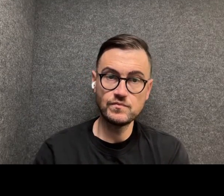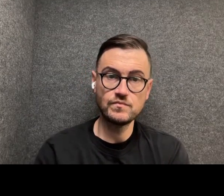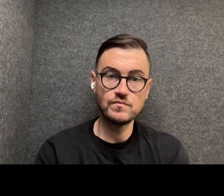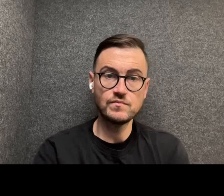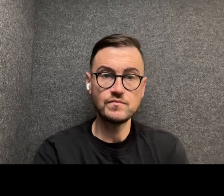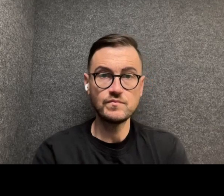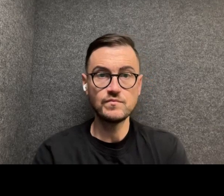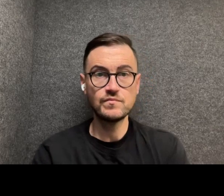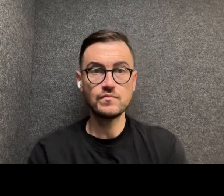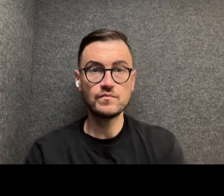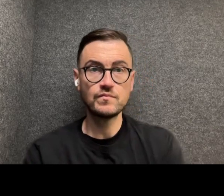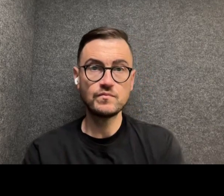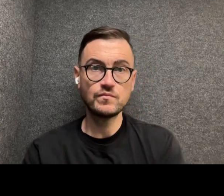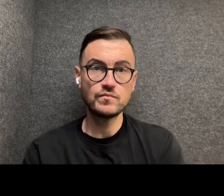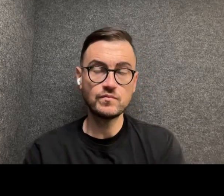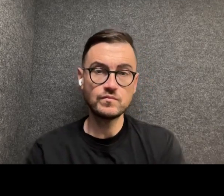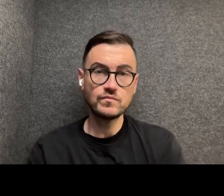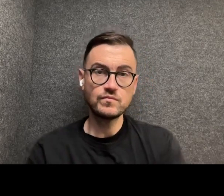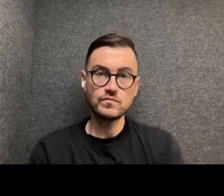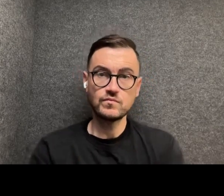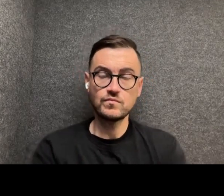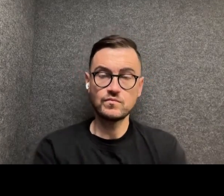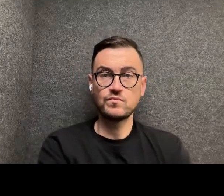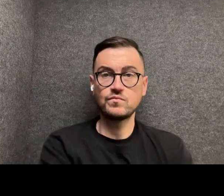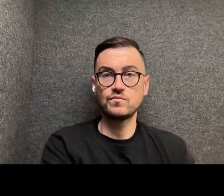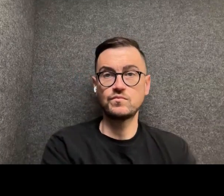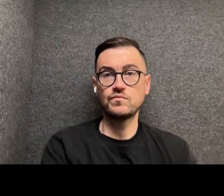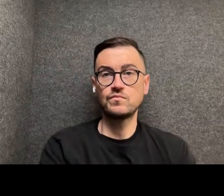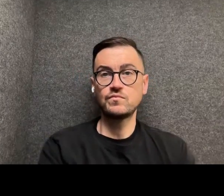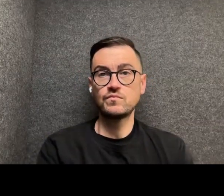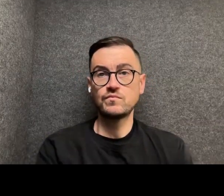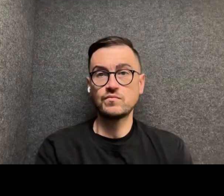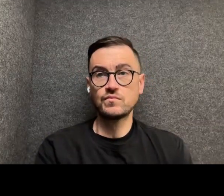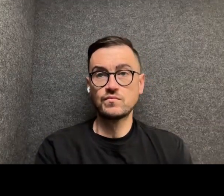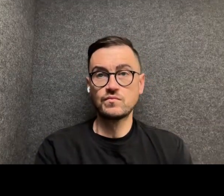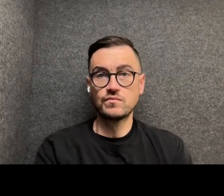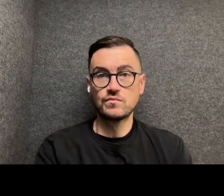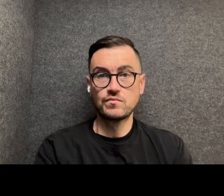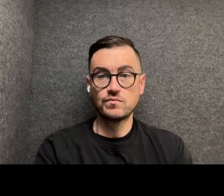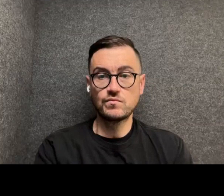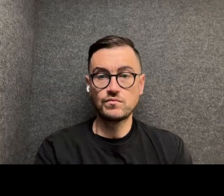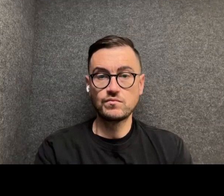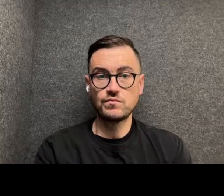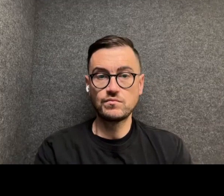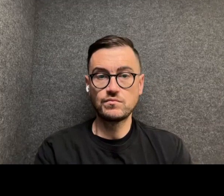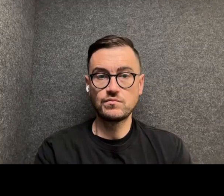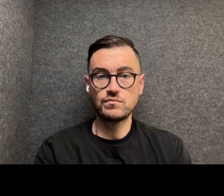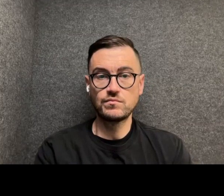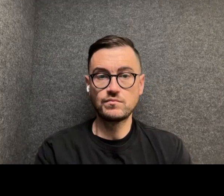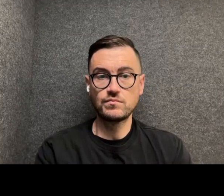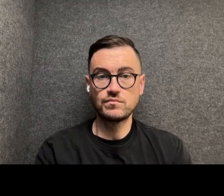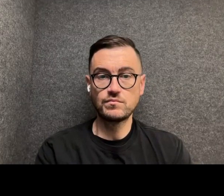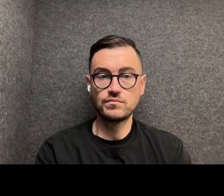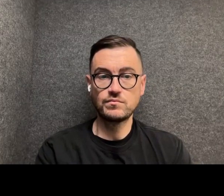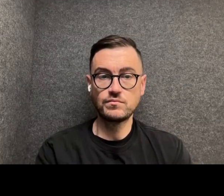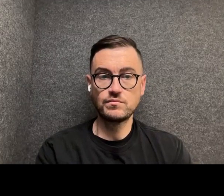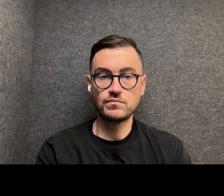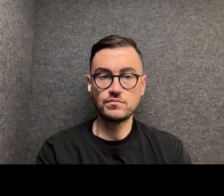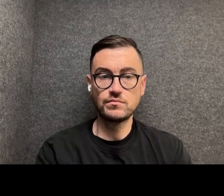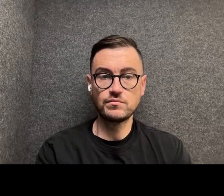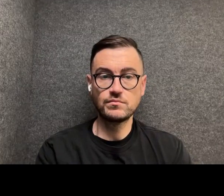significant changes to 42 CFR, certainly from the 2017 rule out of this rule